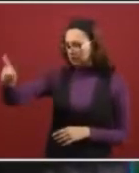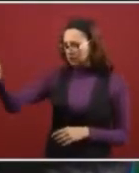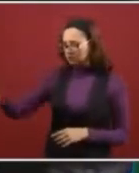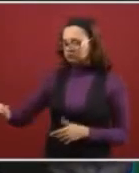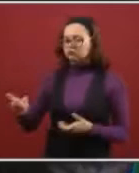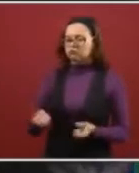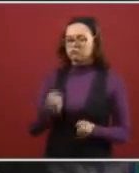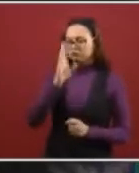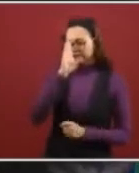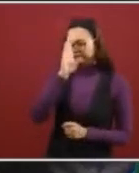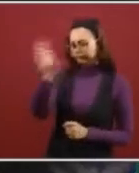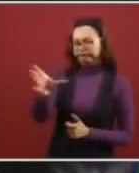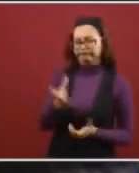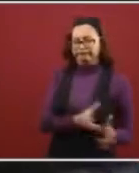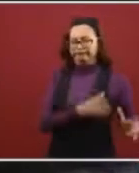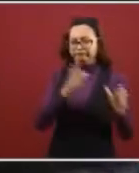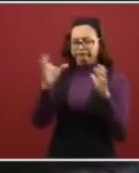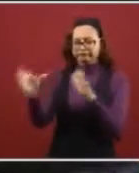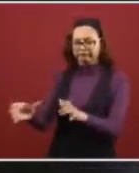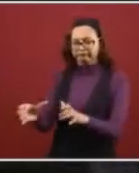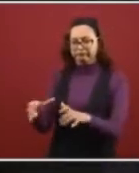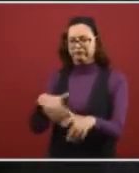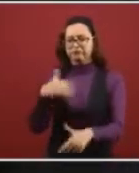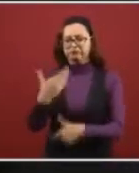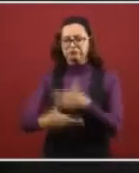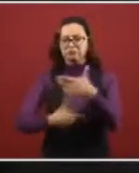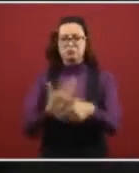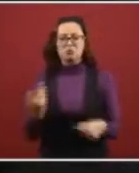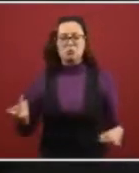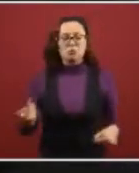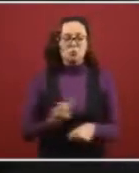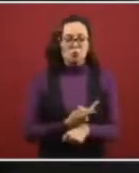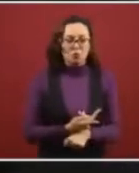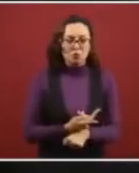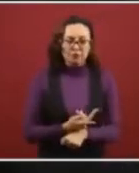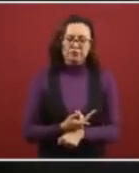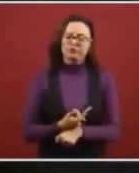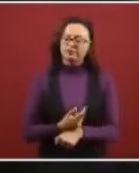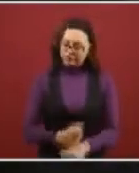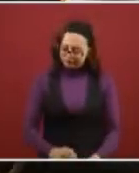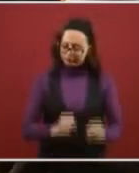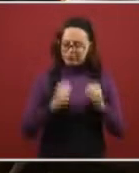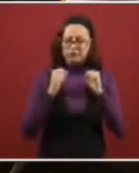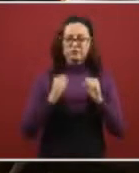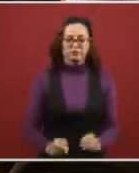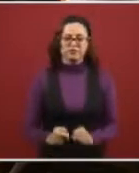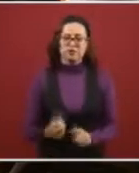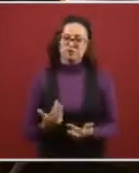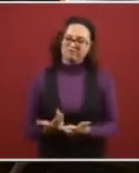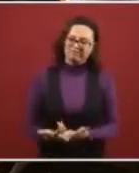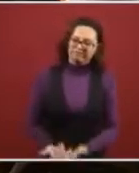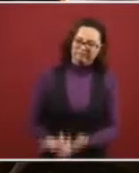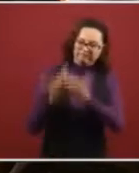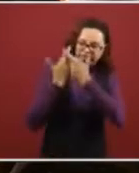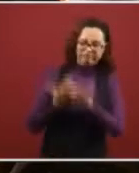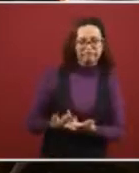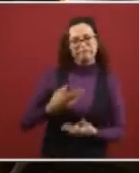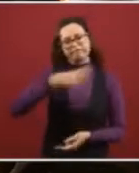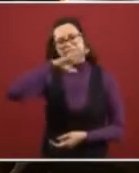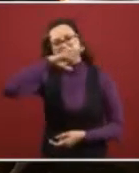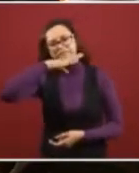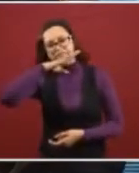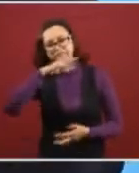productores, directly to the producers, como consecuencia, and that as a consequence will give an increase in the